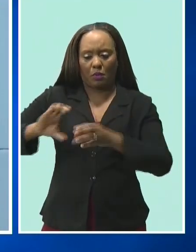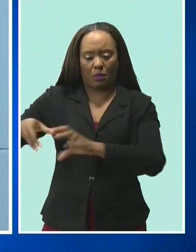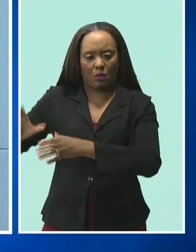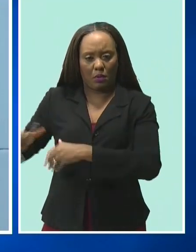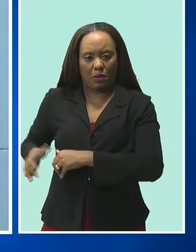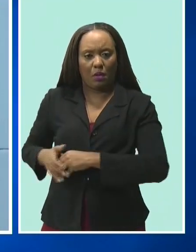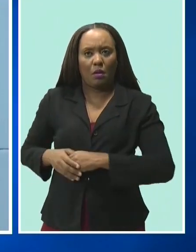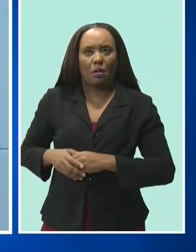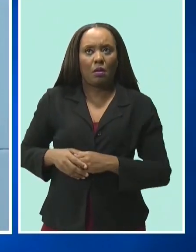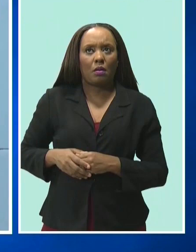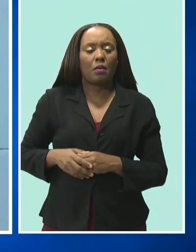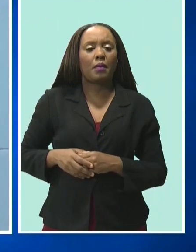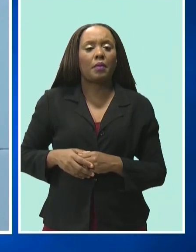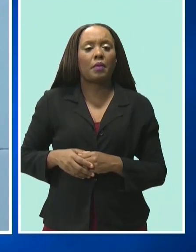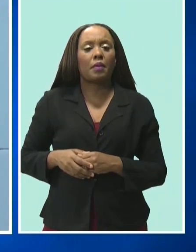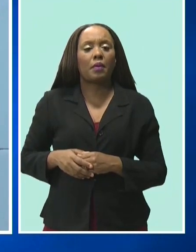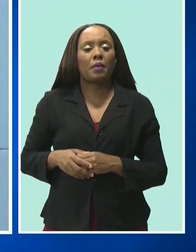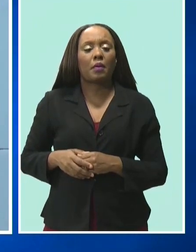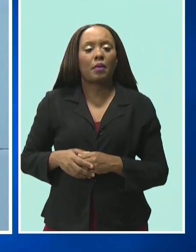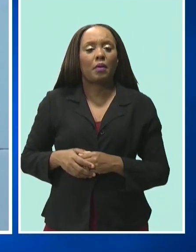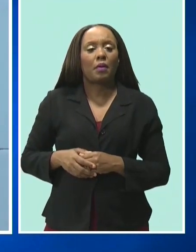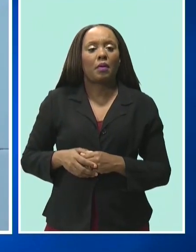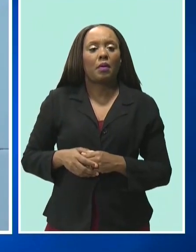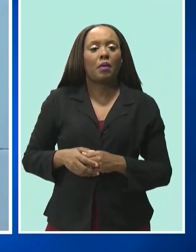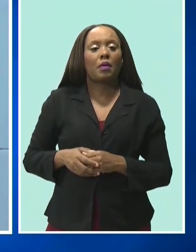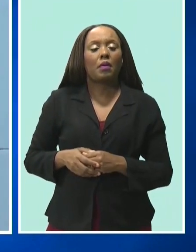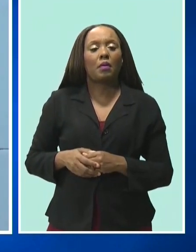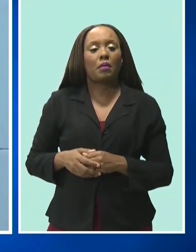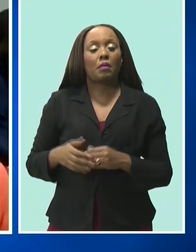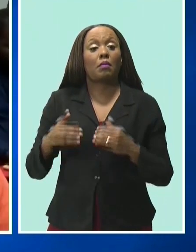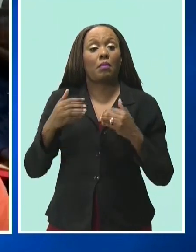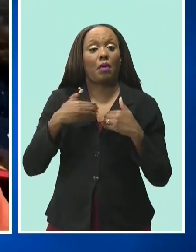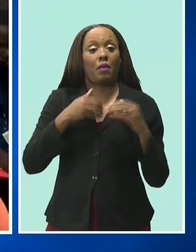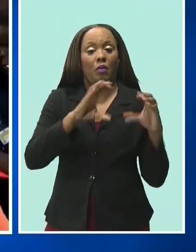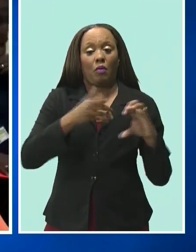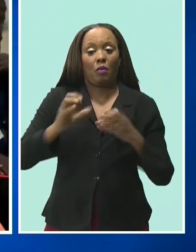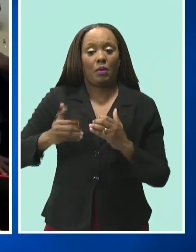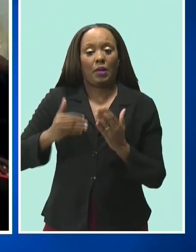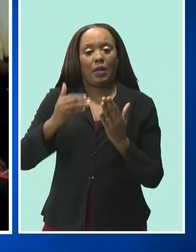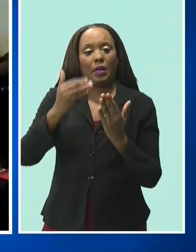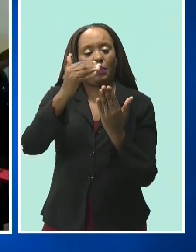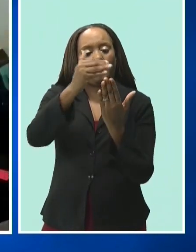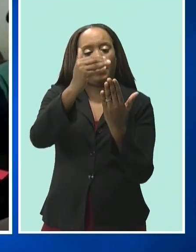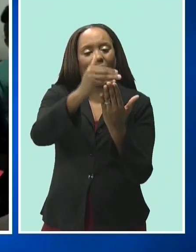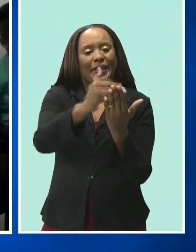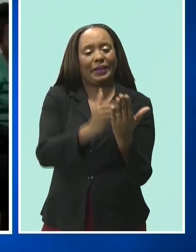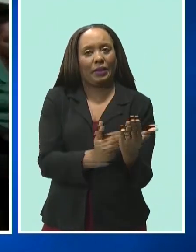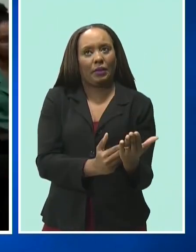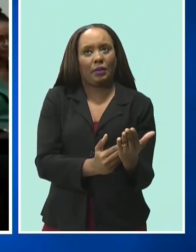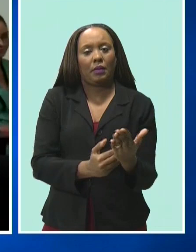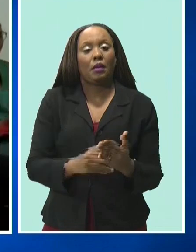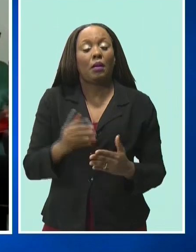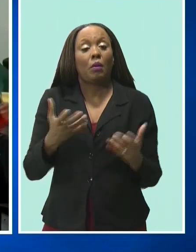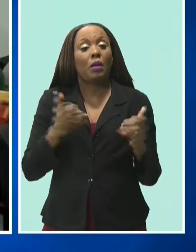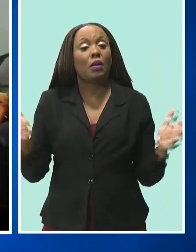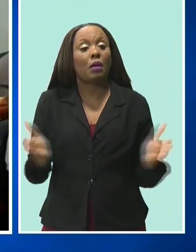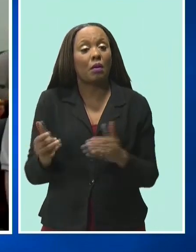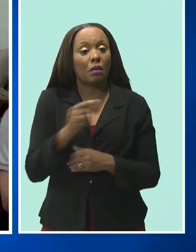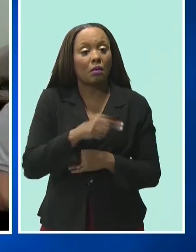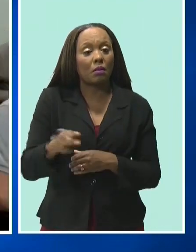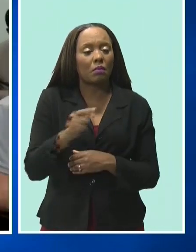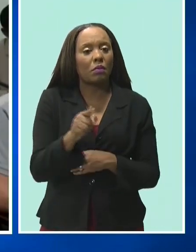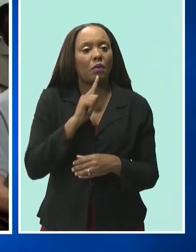are actually outlined in the National Oil Spill Contingency Plan. The CDC head encouraged participants to be attentive and